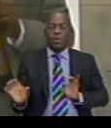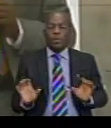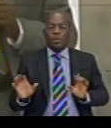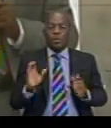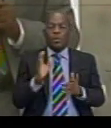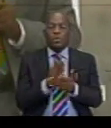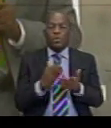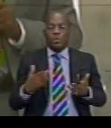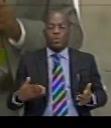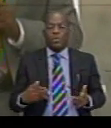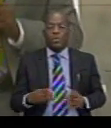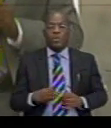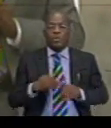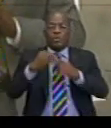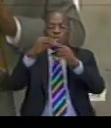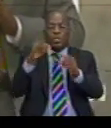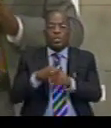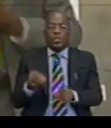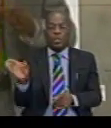life. Durant tout le temps passé.